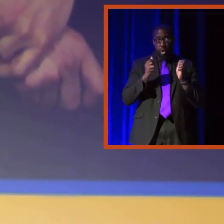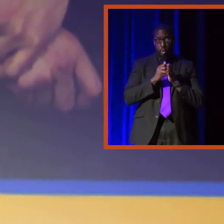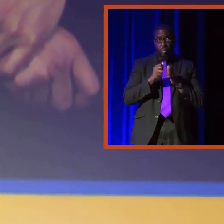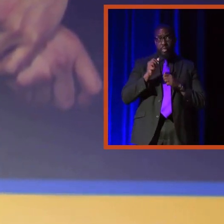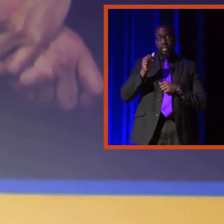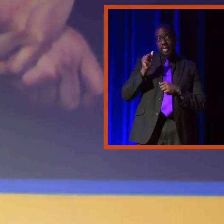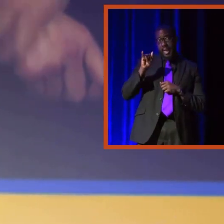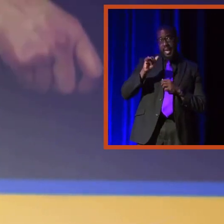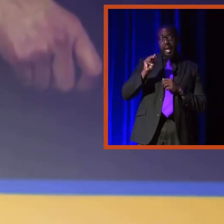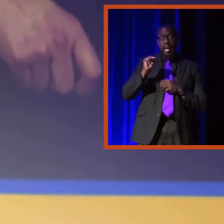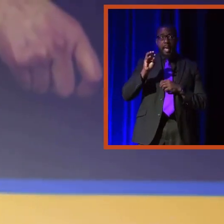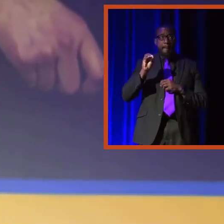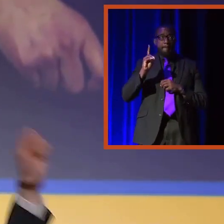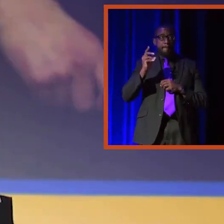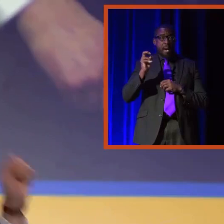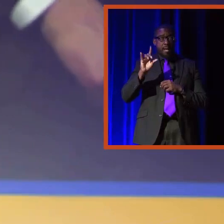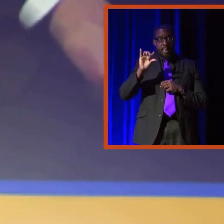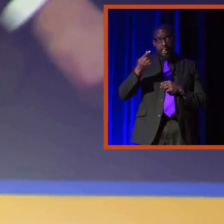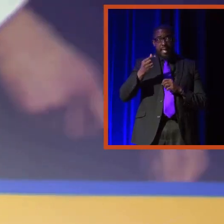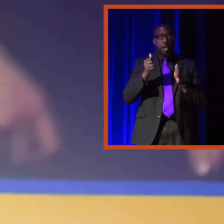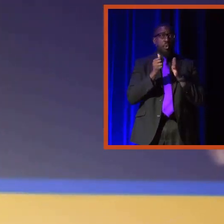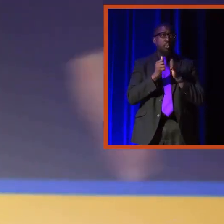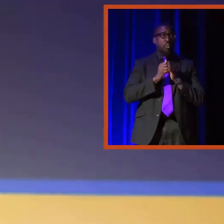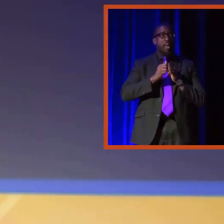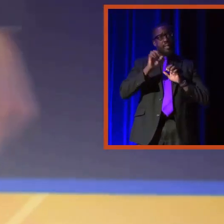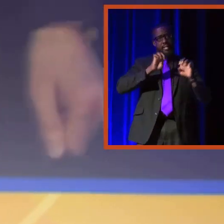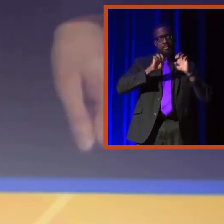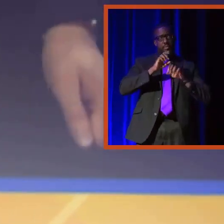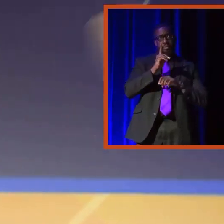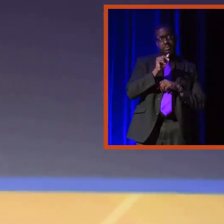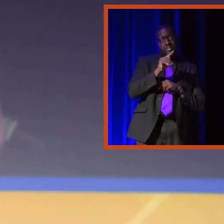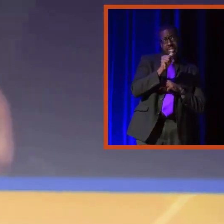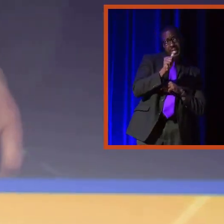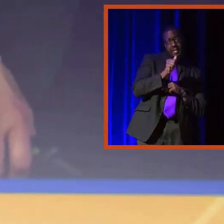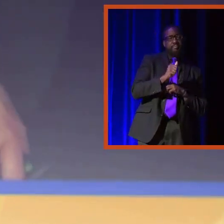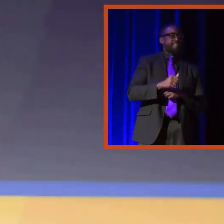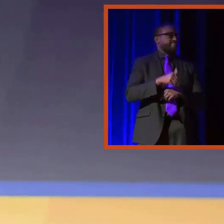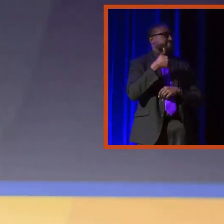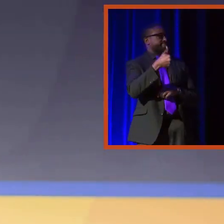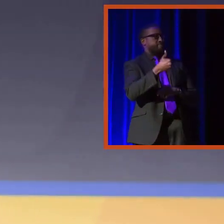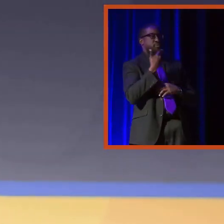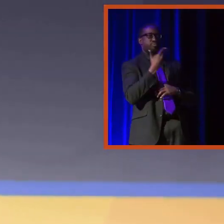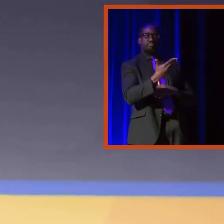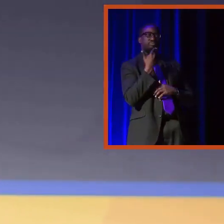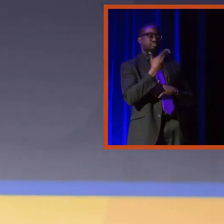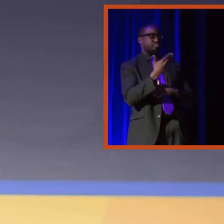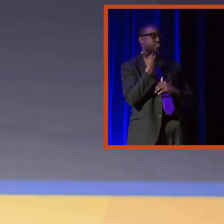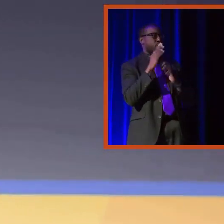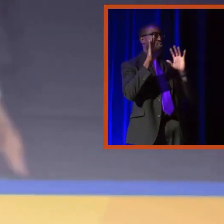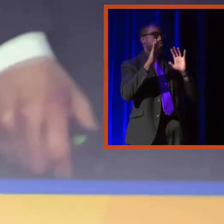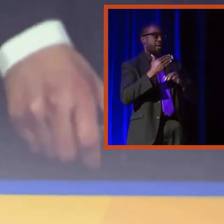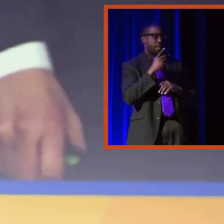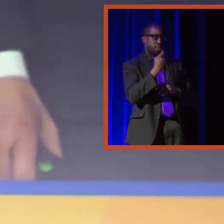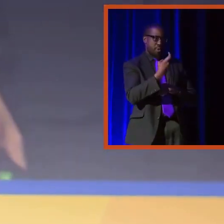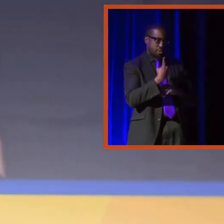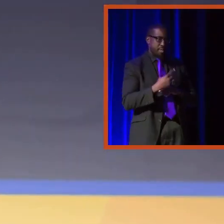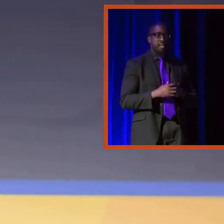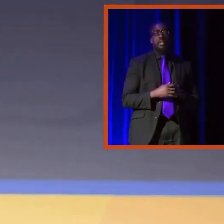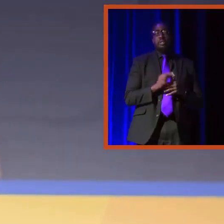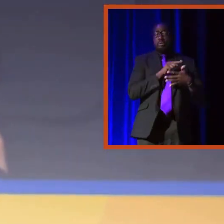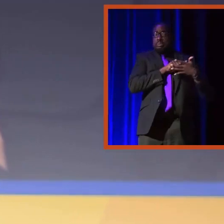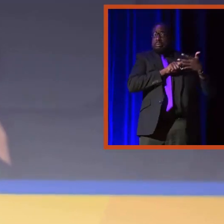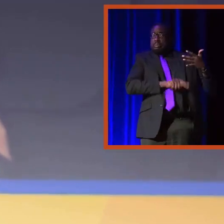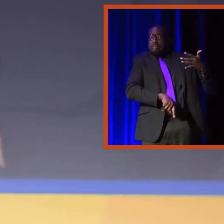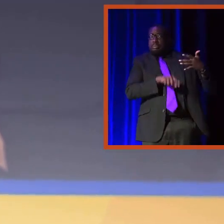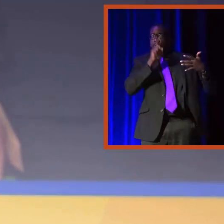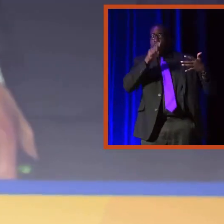using experimental data and everything? Absolutely. Great question. So there are a few important things that have to happen in the